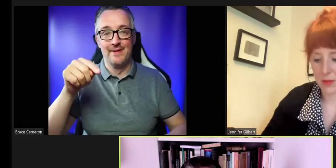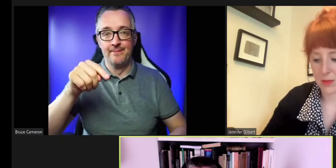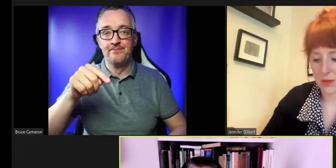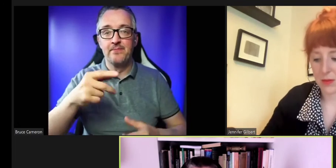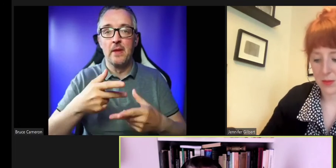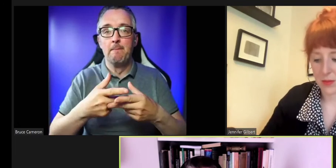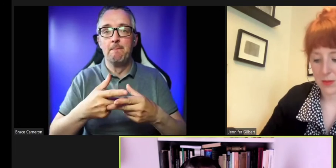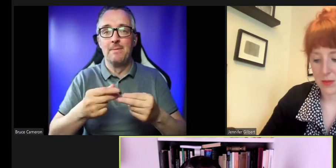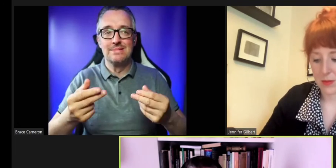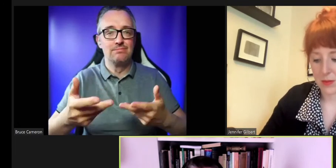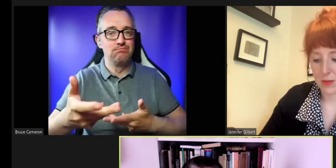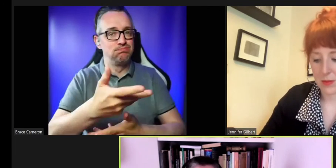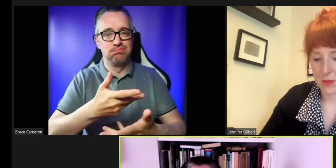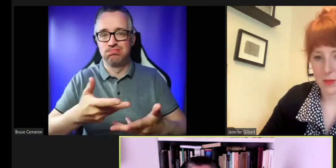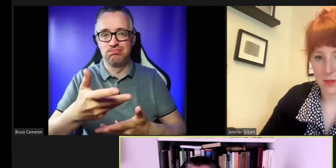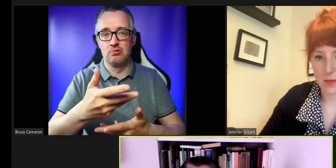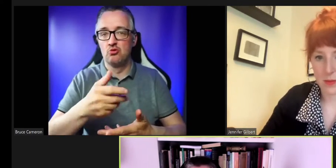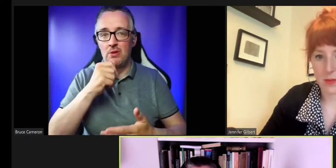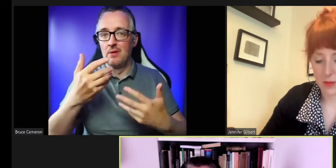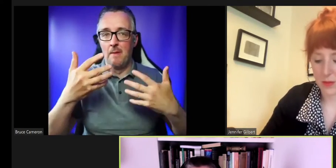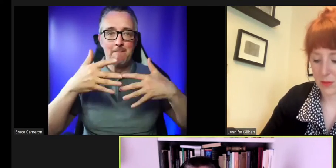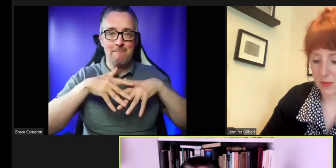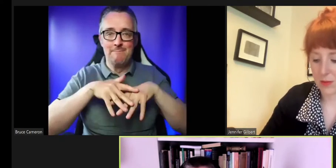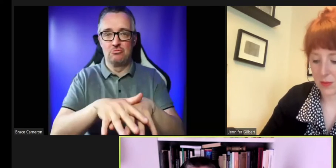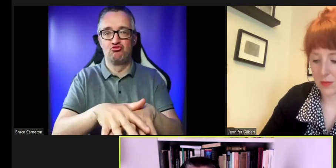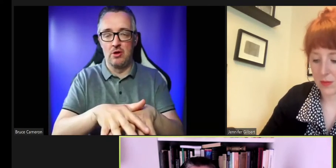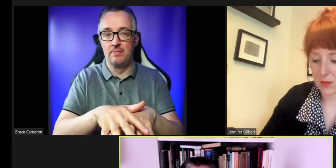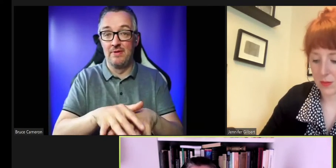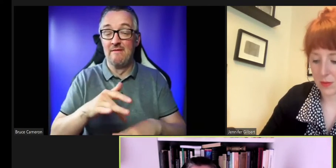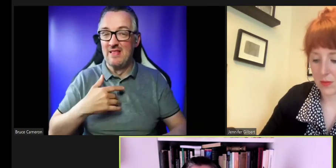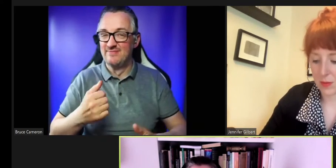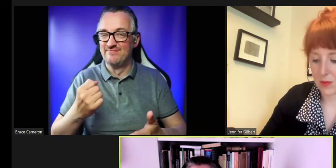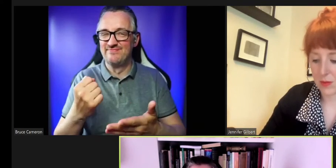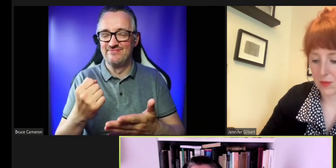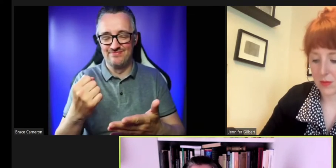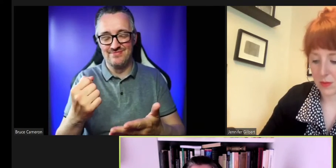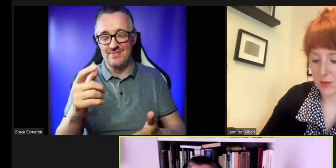in what I would call mainstream arts, regrettably. I don't like that term.